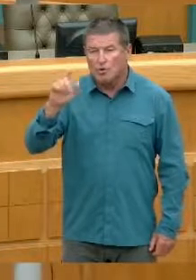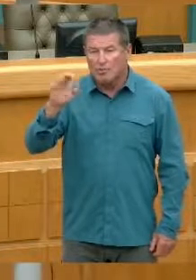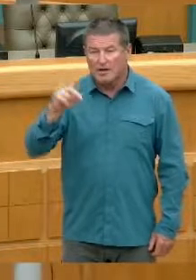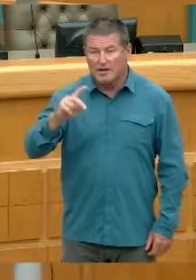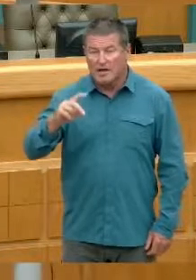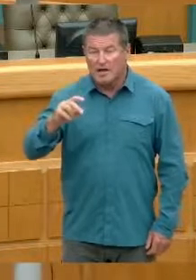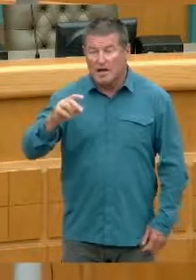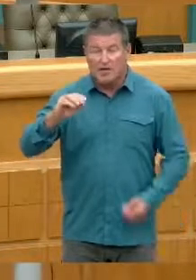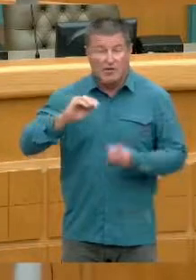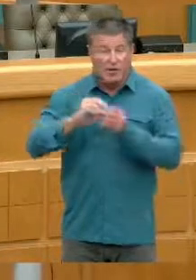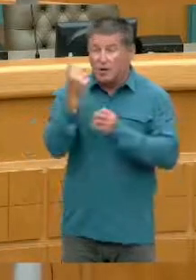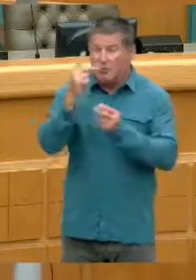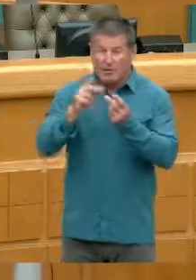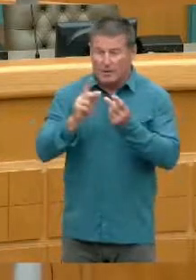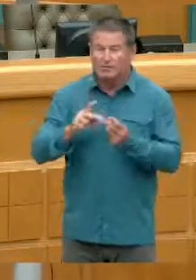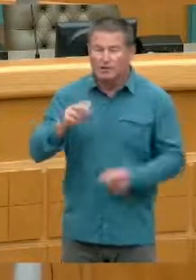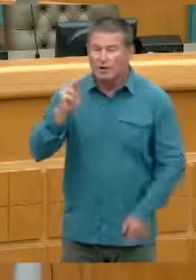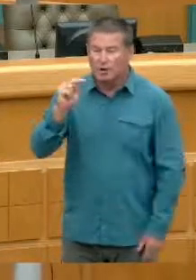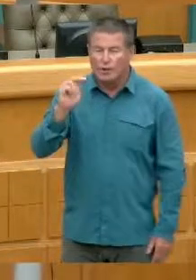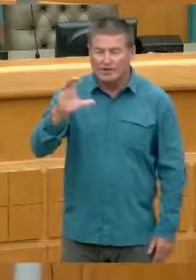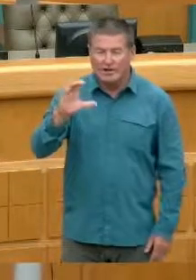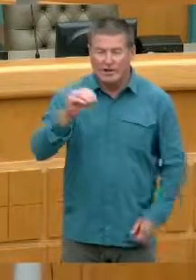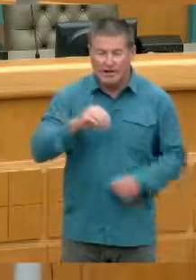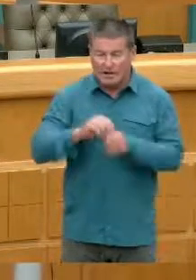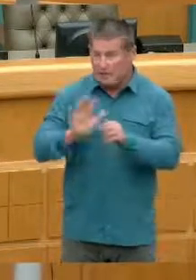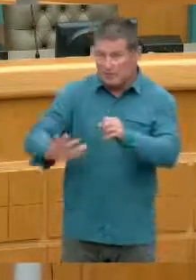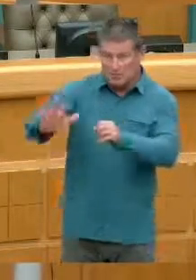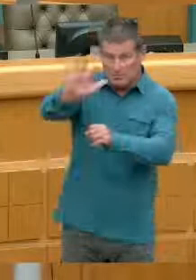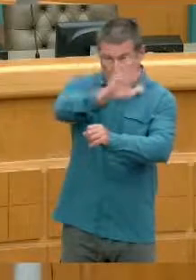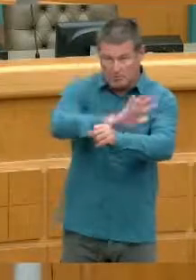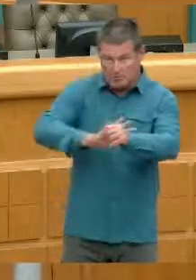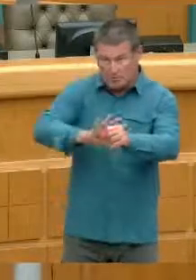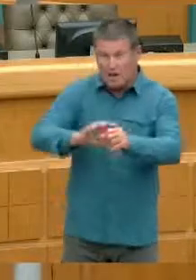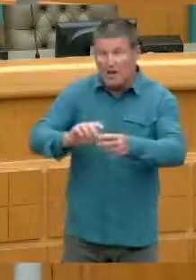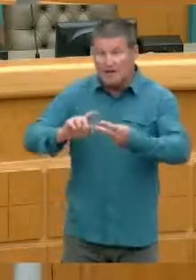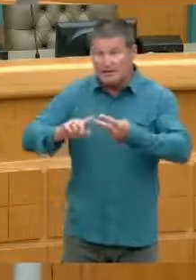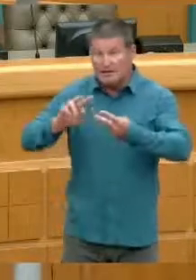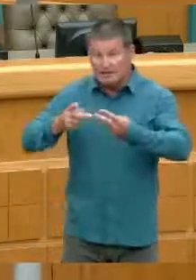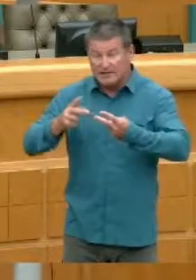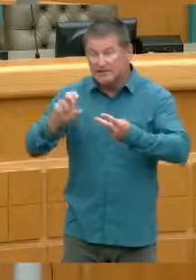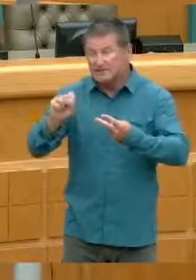with San Patricio County in a distant second place.